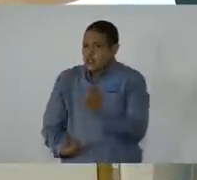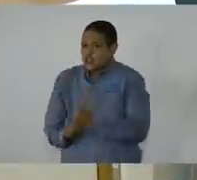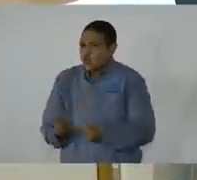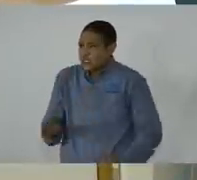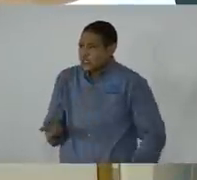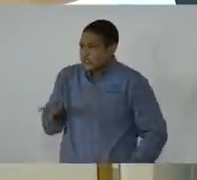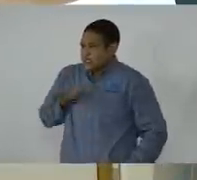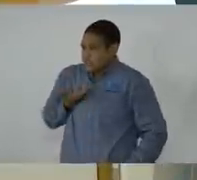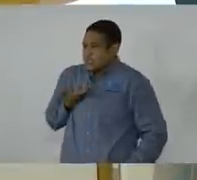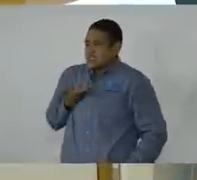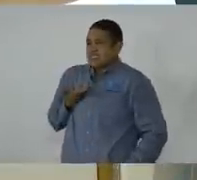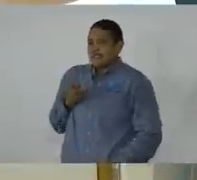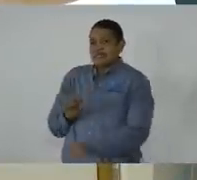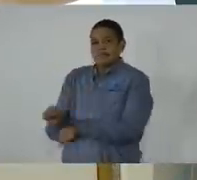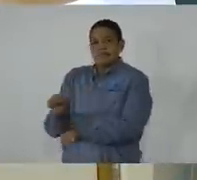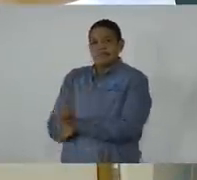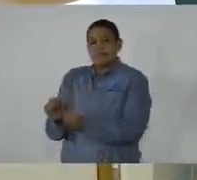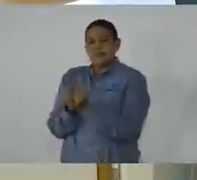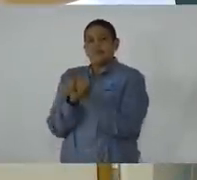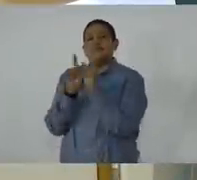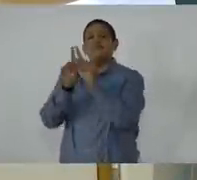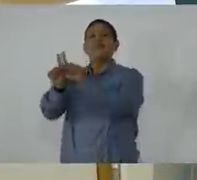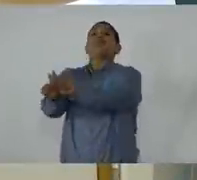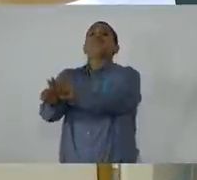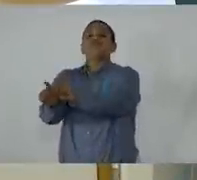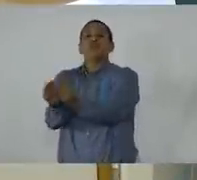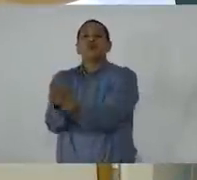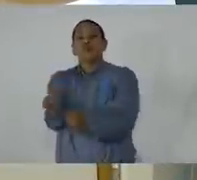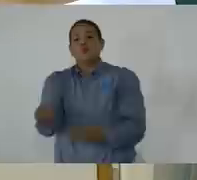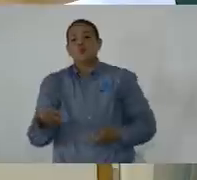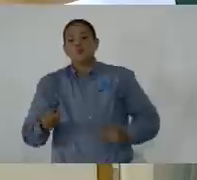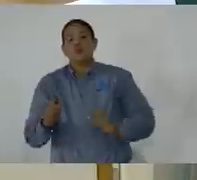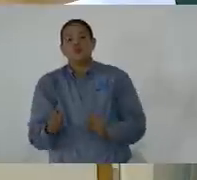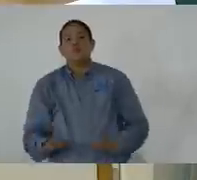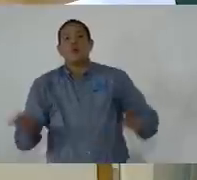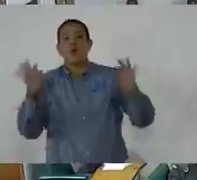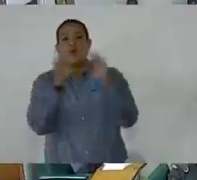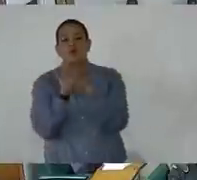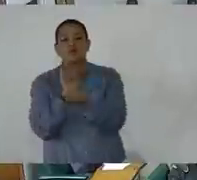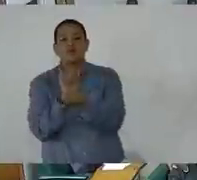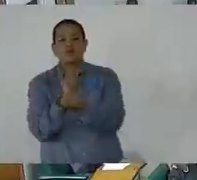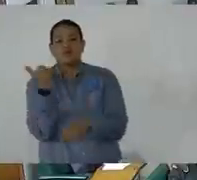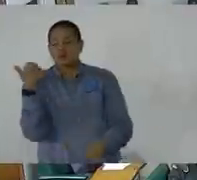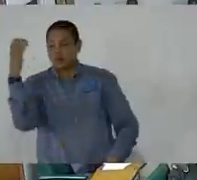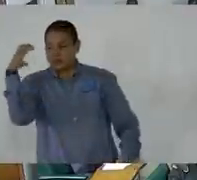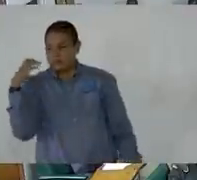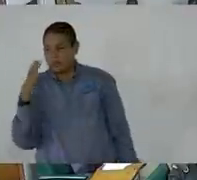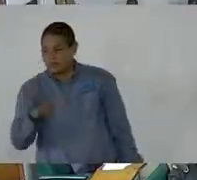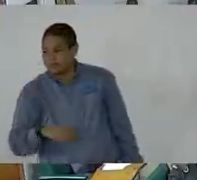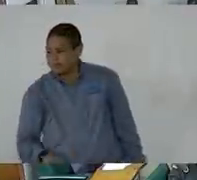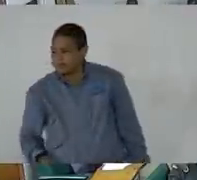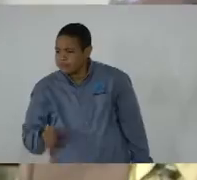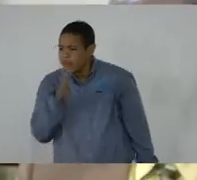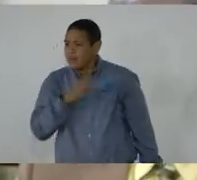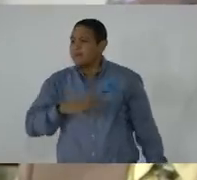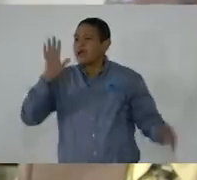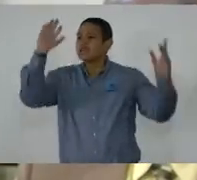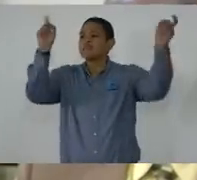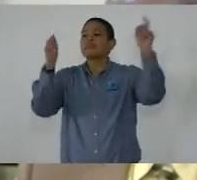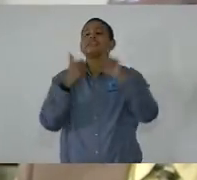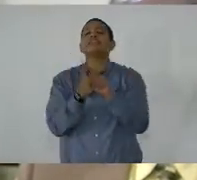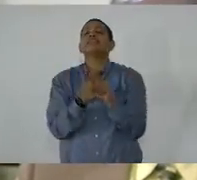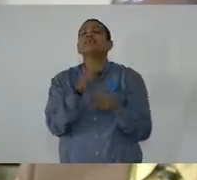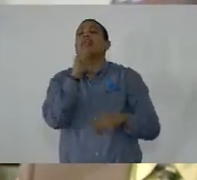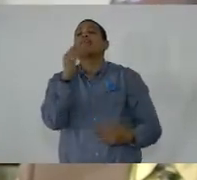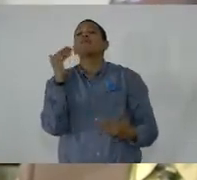in me to work with you to lead this integral portfolio. Madam Speaker, I owe a debt of